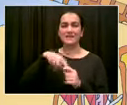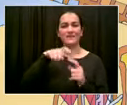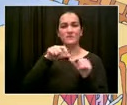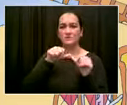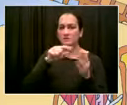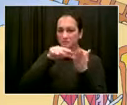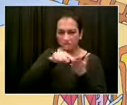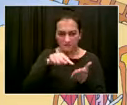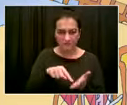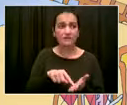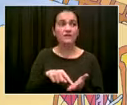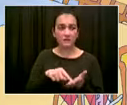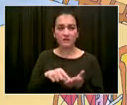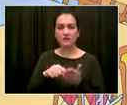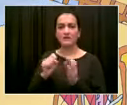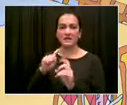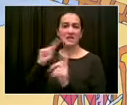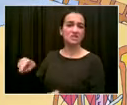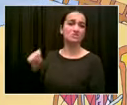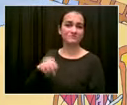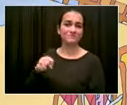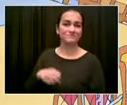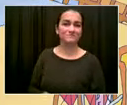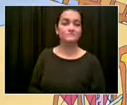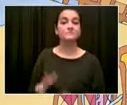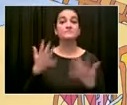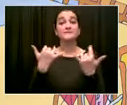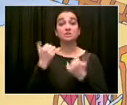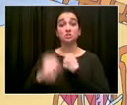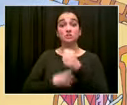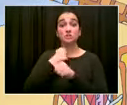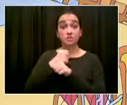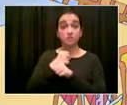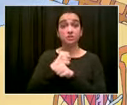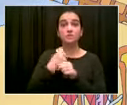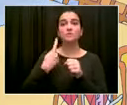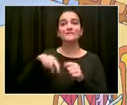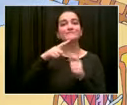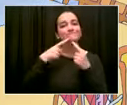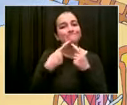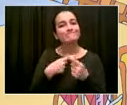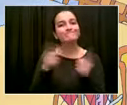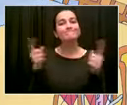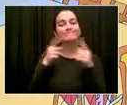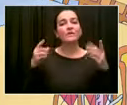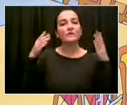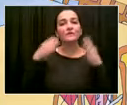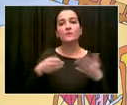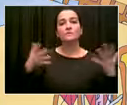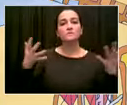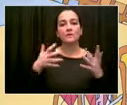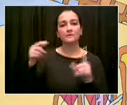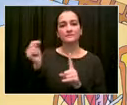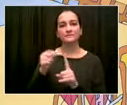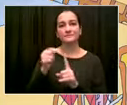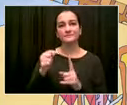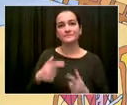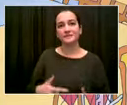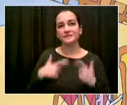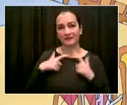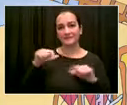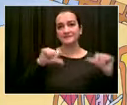entire year and for the comeback in New York City, that life sciences were going to be absolutely crucial, that we needed to be the life sciences capital. And we